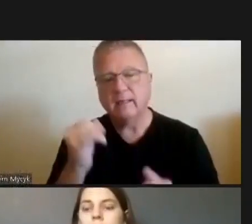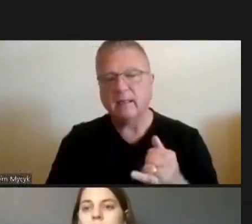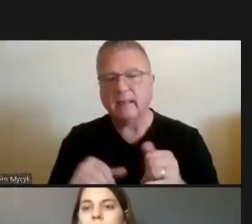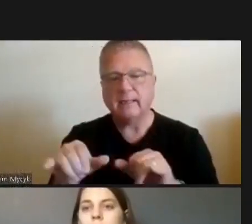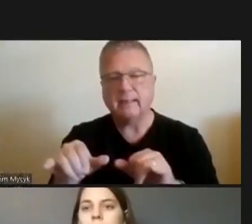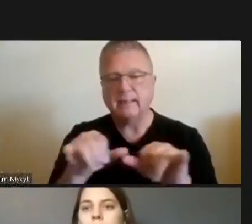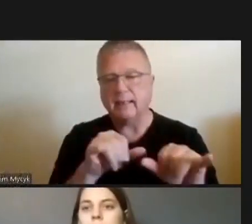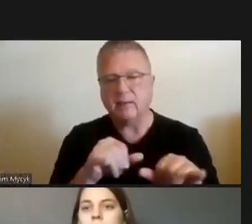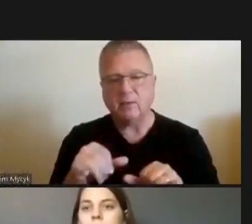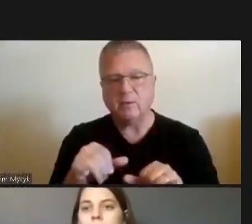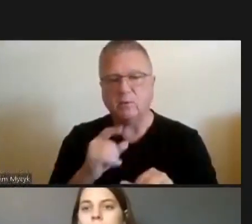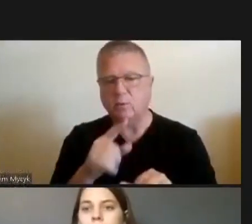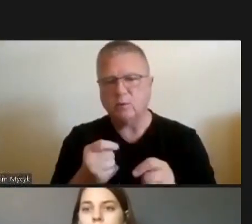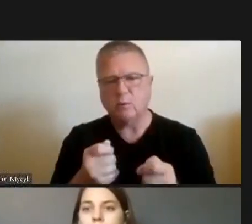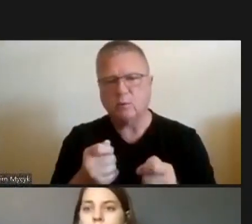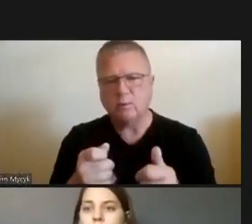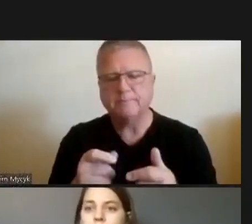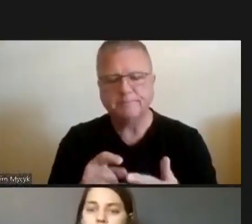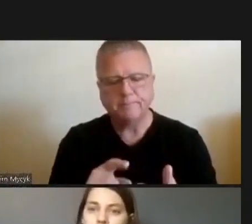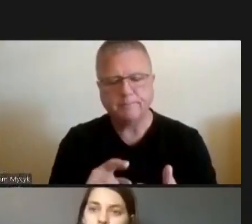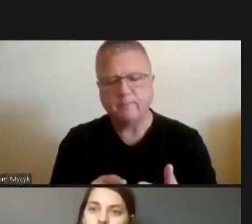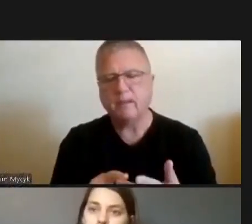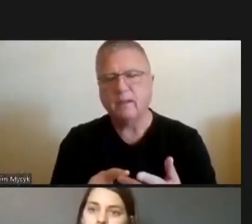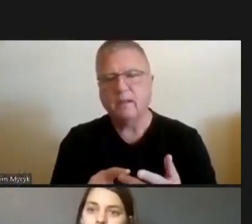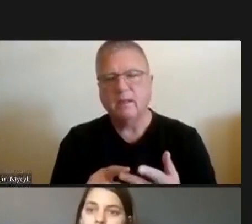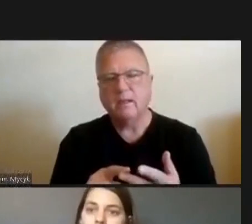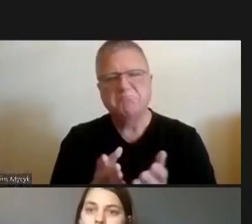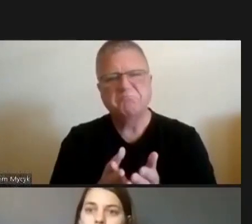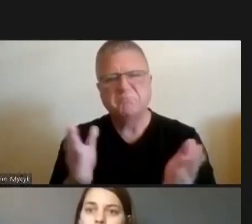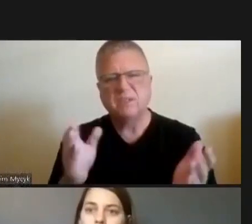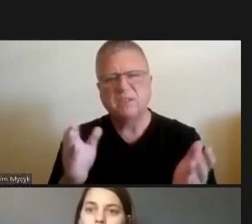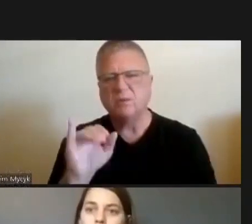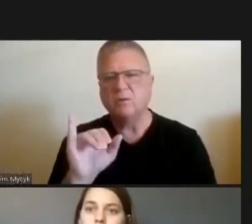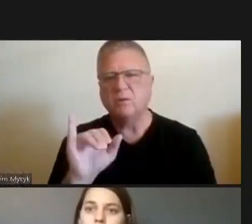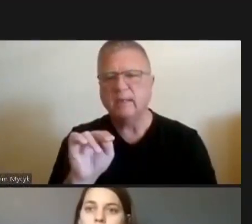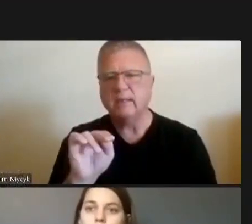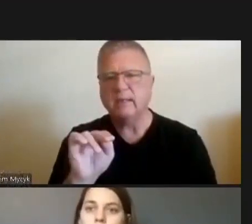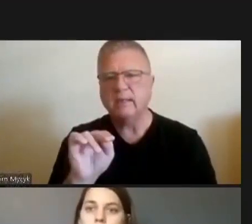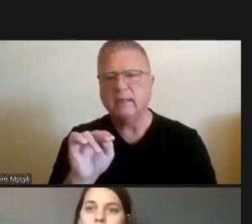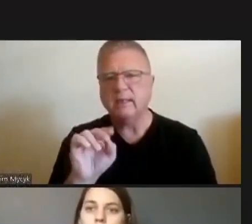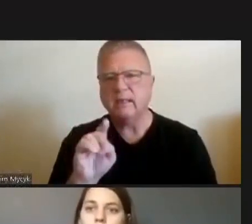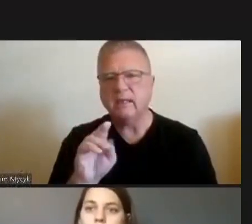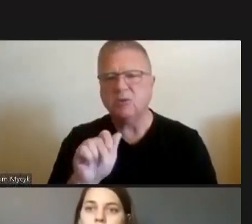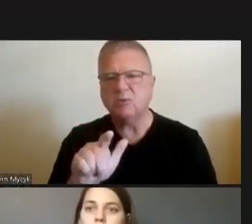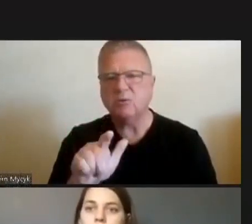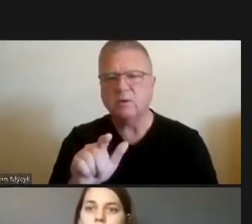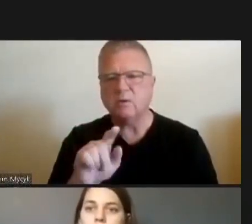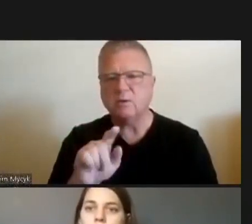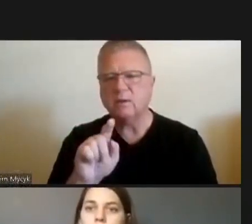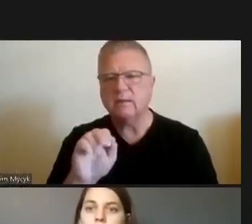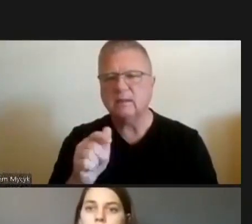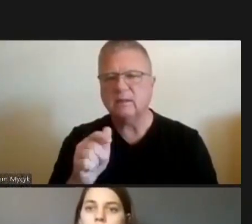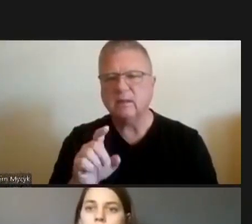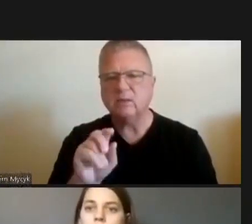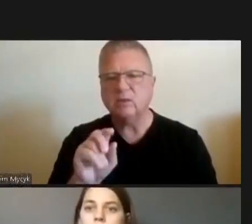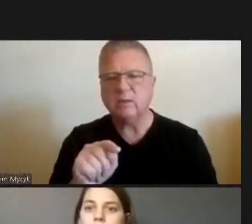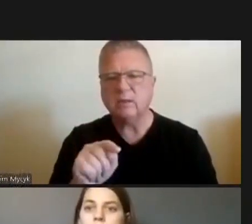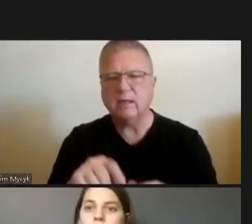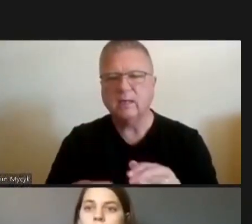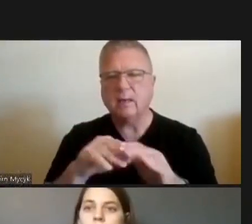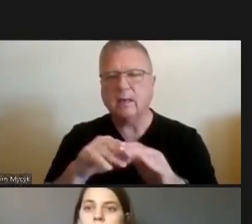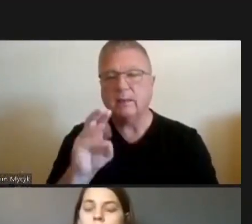just really quickly, in the general industrial zoning district, fences up to 6 feet are permitted in